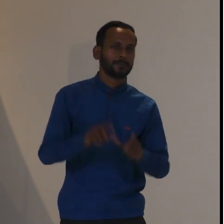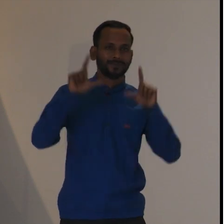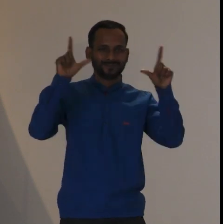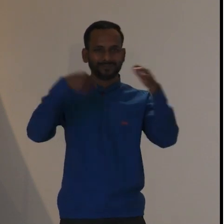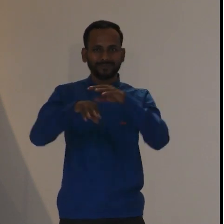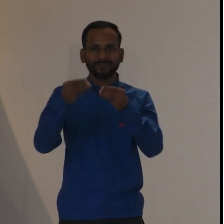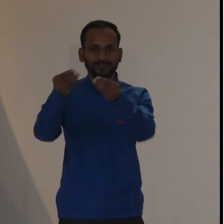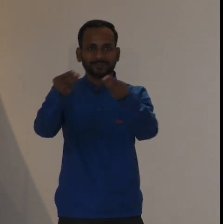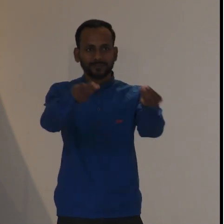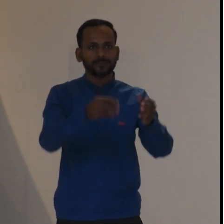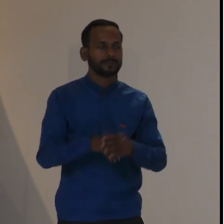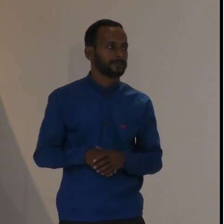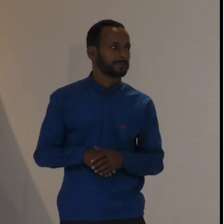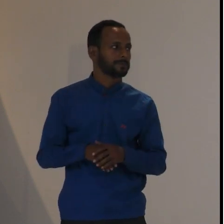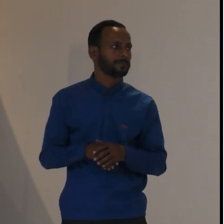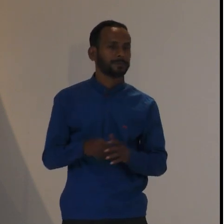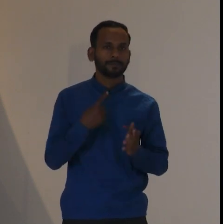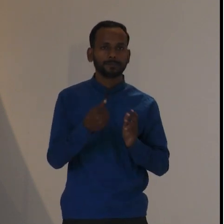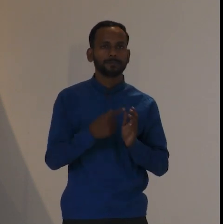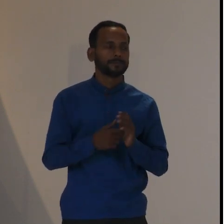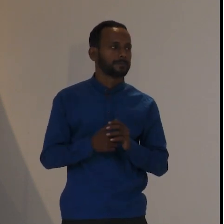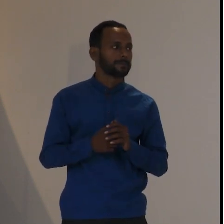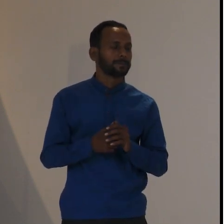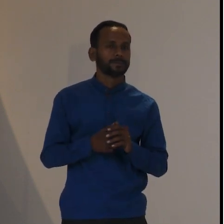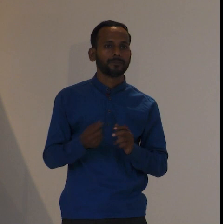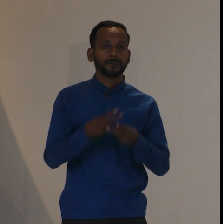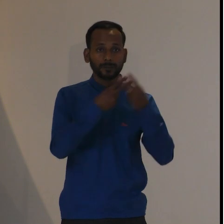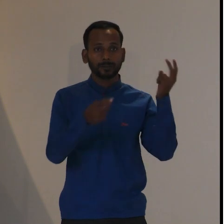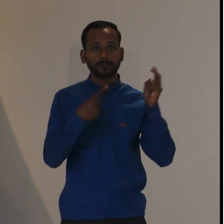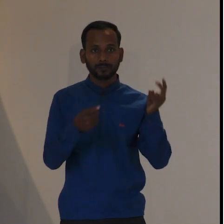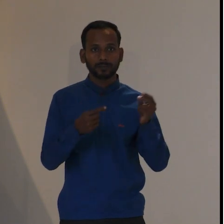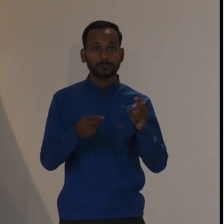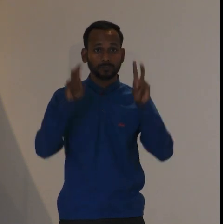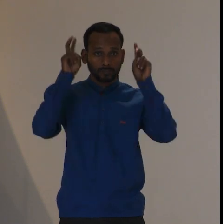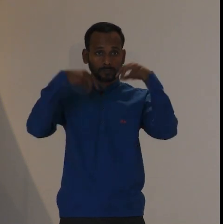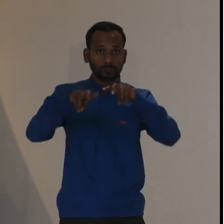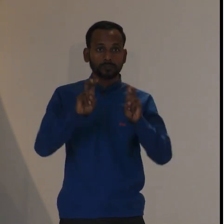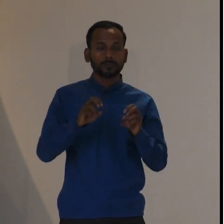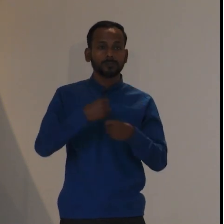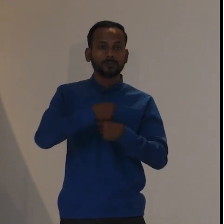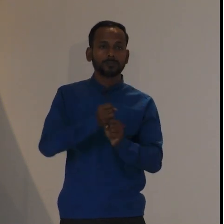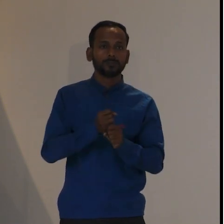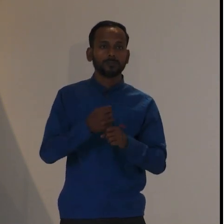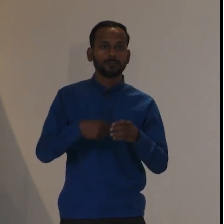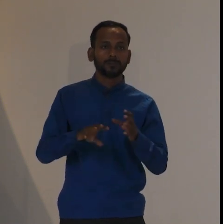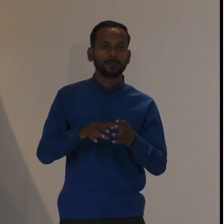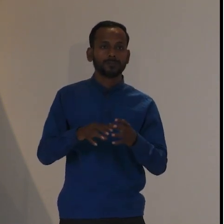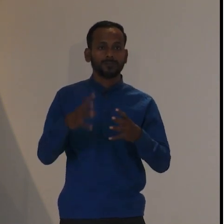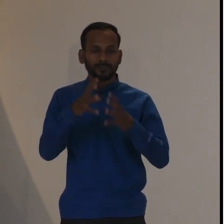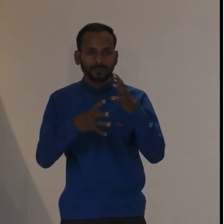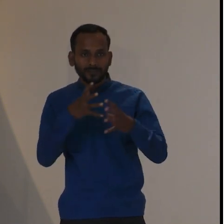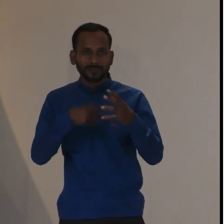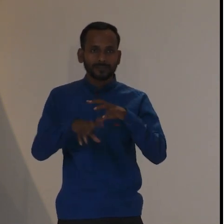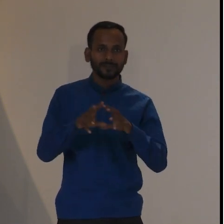tell his life story through his items. So this film features a mix of object animation as